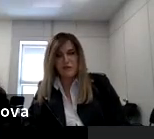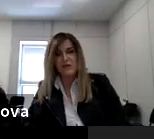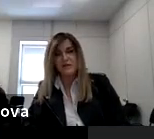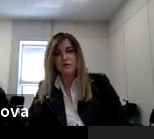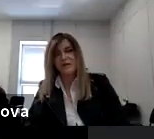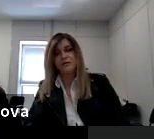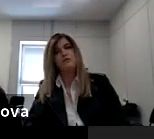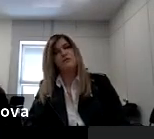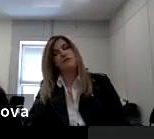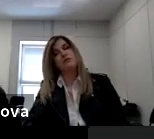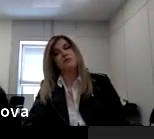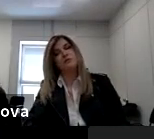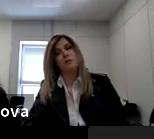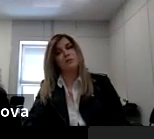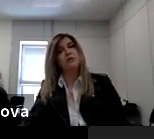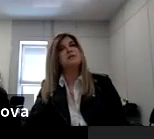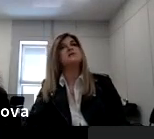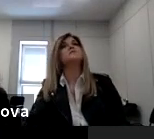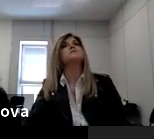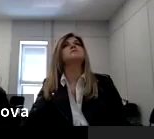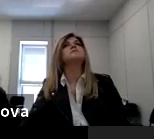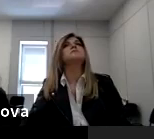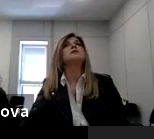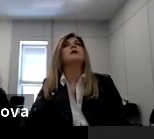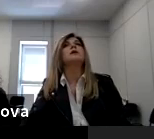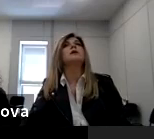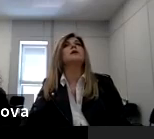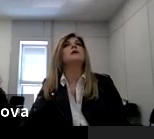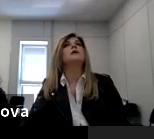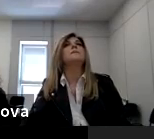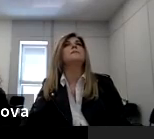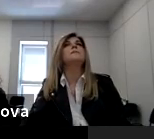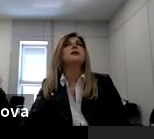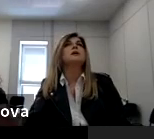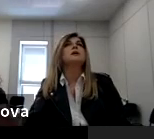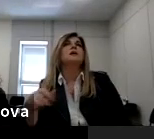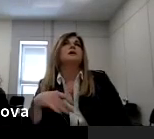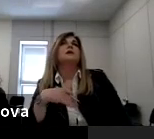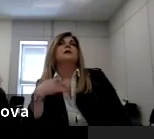Today, we will try to make an overview of our products.